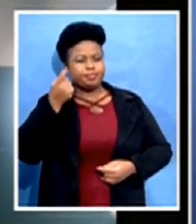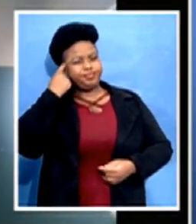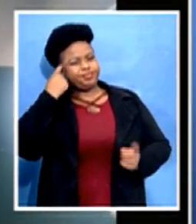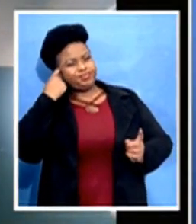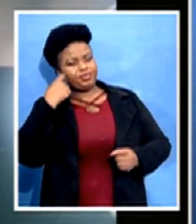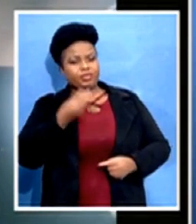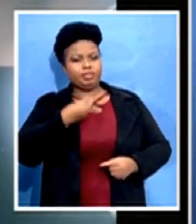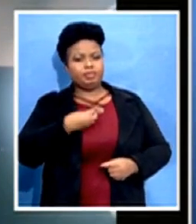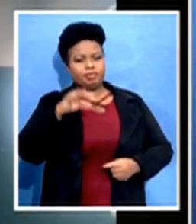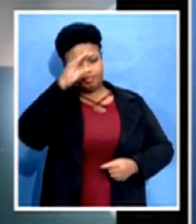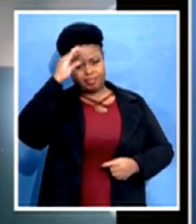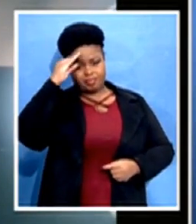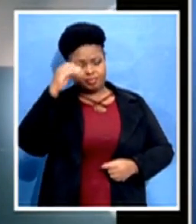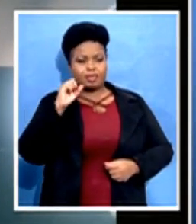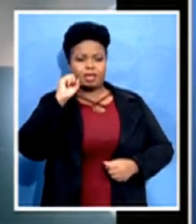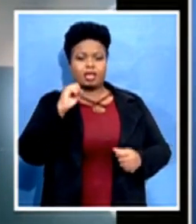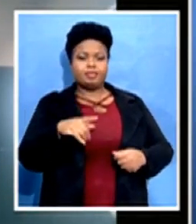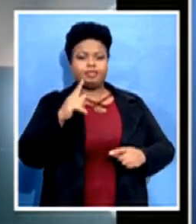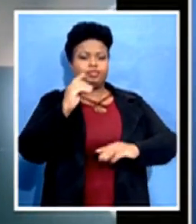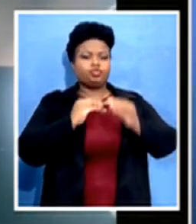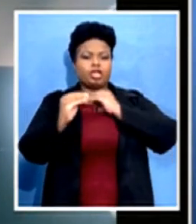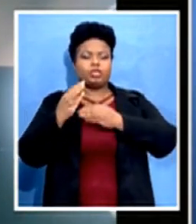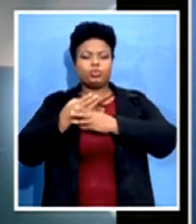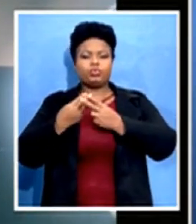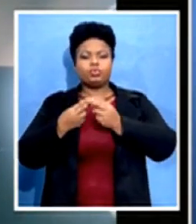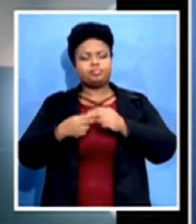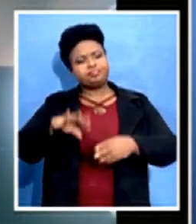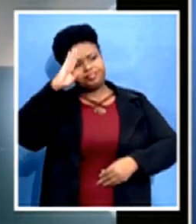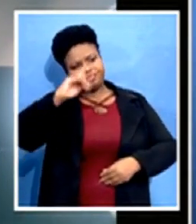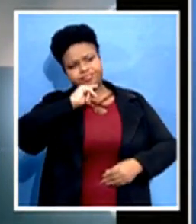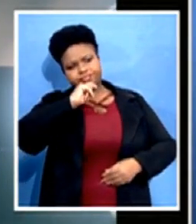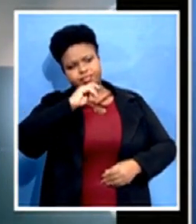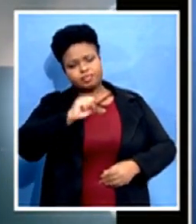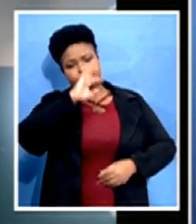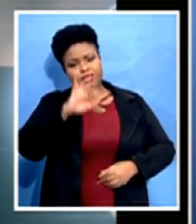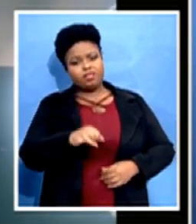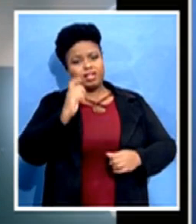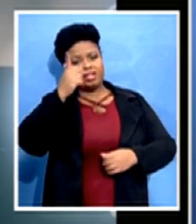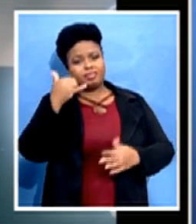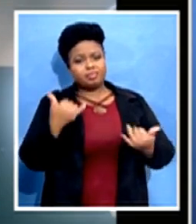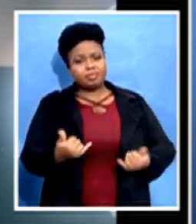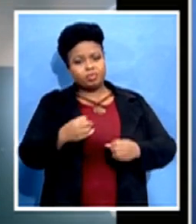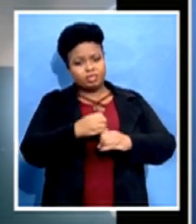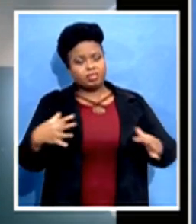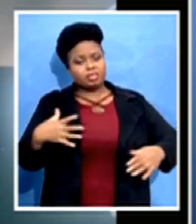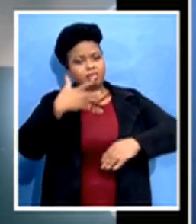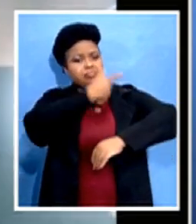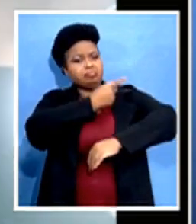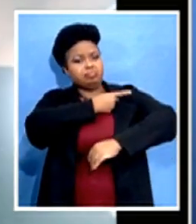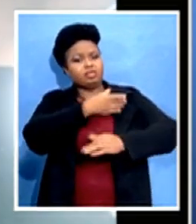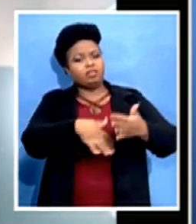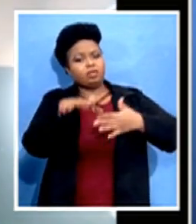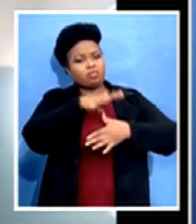very good morning to you, Rich. South Africa will later today start vaccinating frontline workers. How are your members feeling about